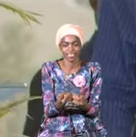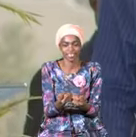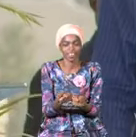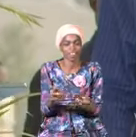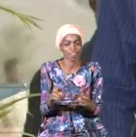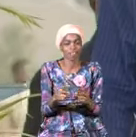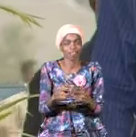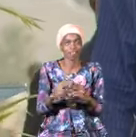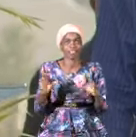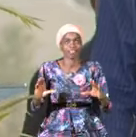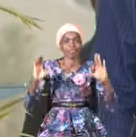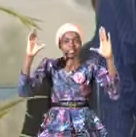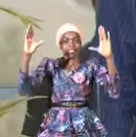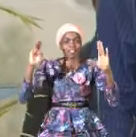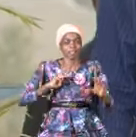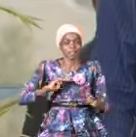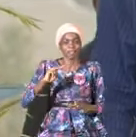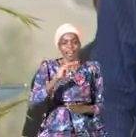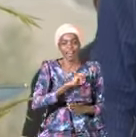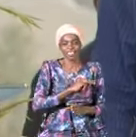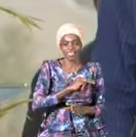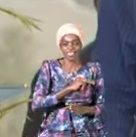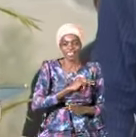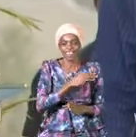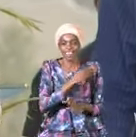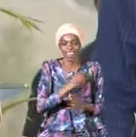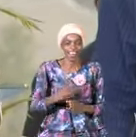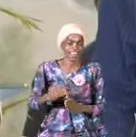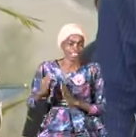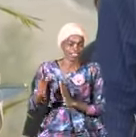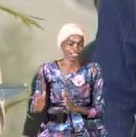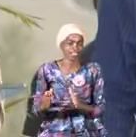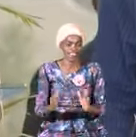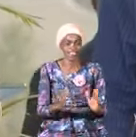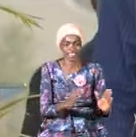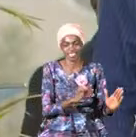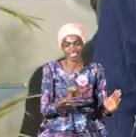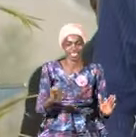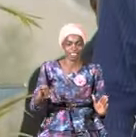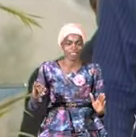dedicated committee members and organizing committee.